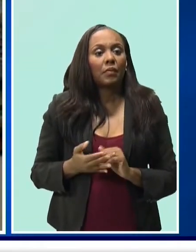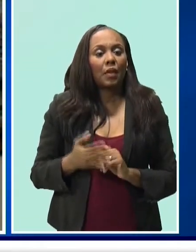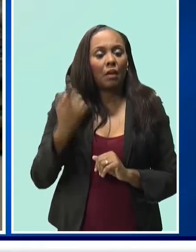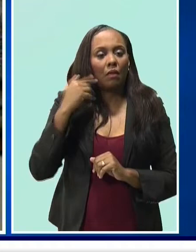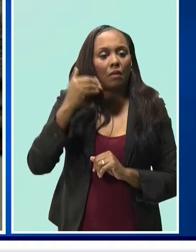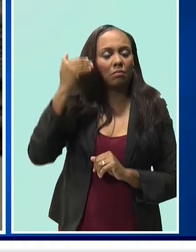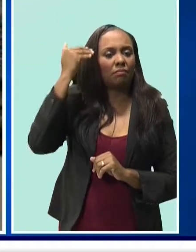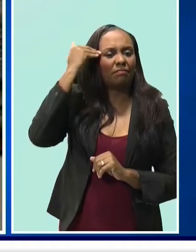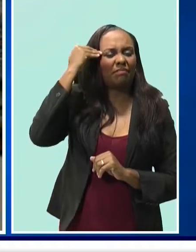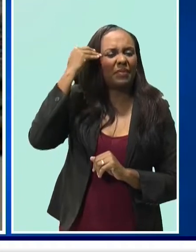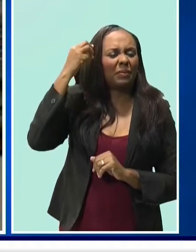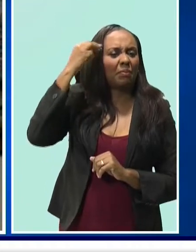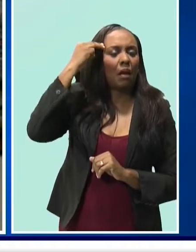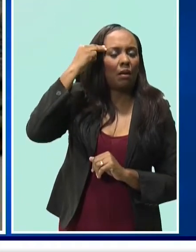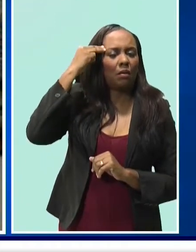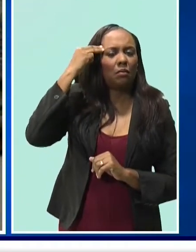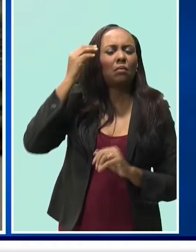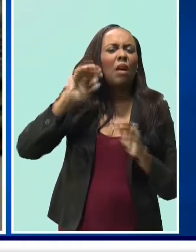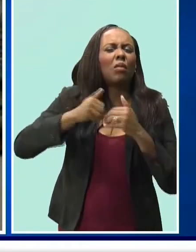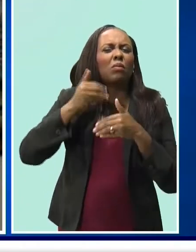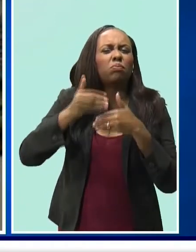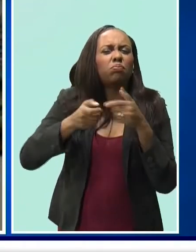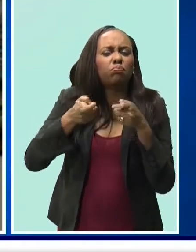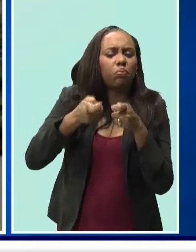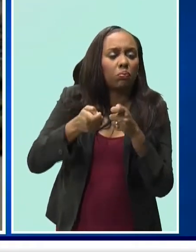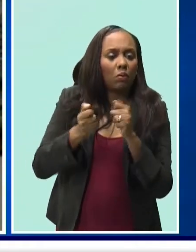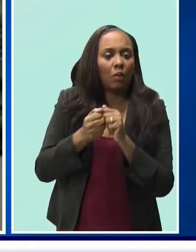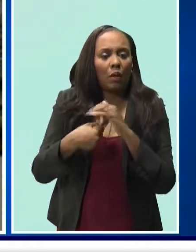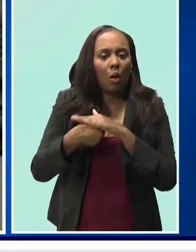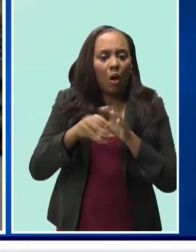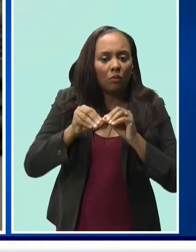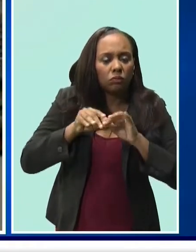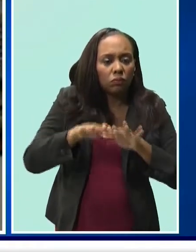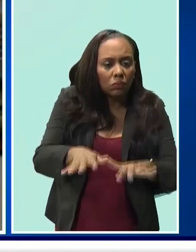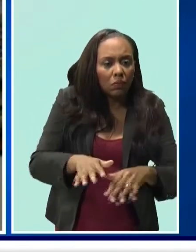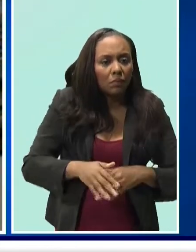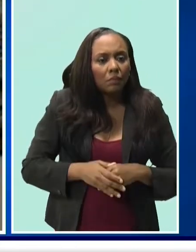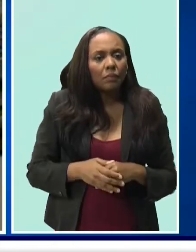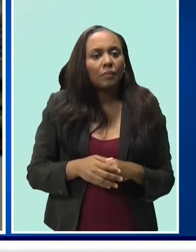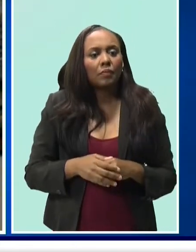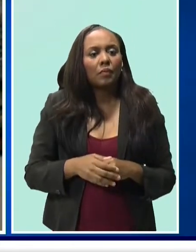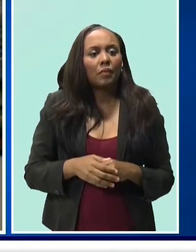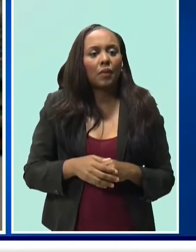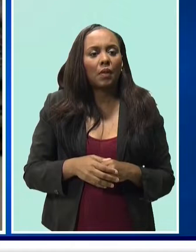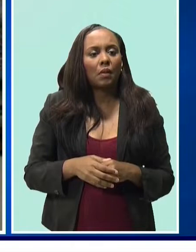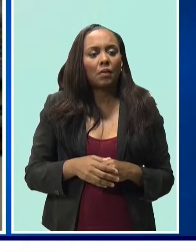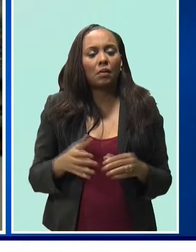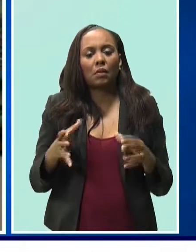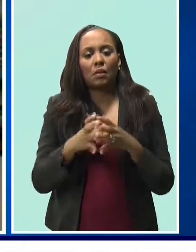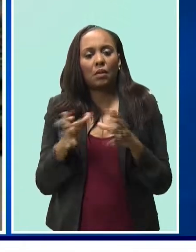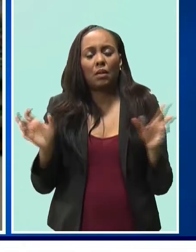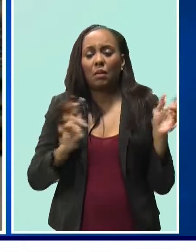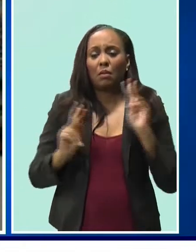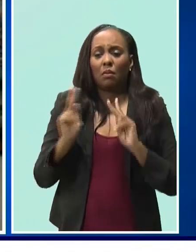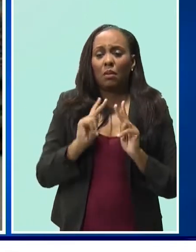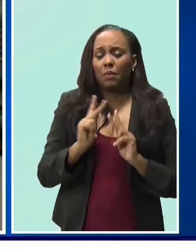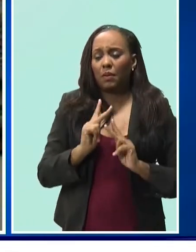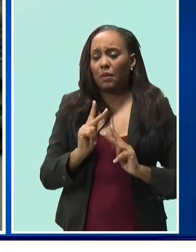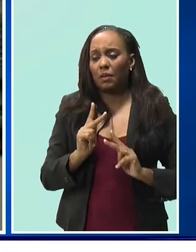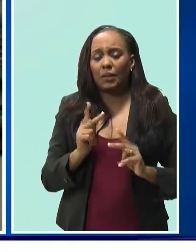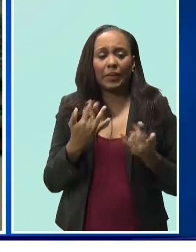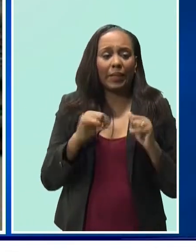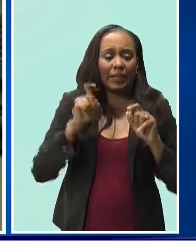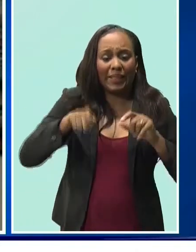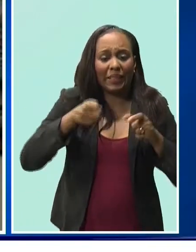and psychological impacts of COVID-19. We know that a lot of people haven't been cooped up, and a lot of the restrictions will